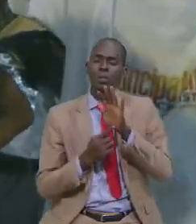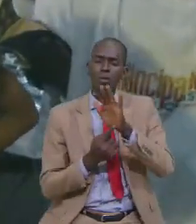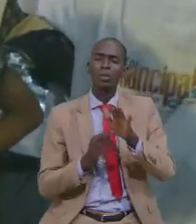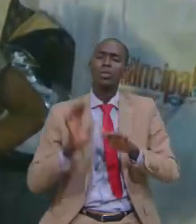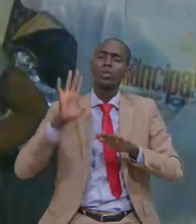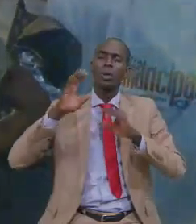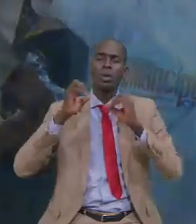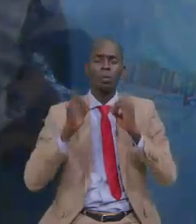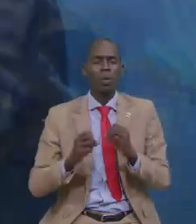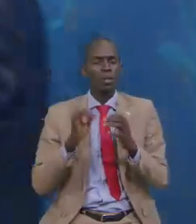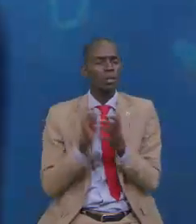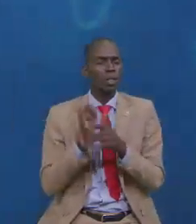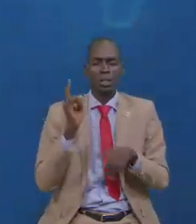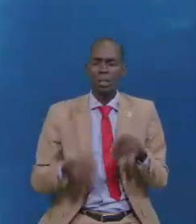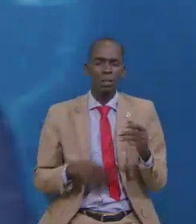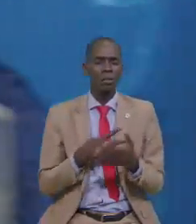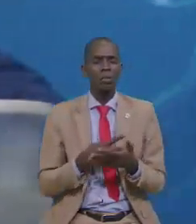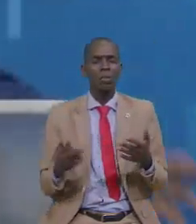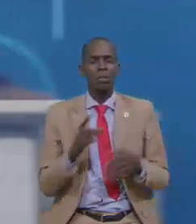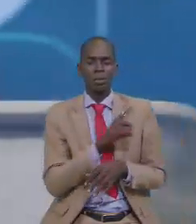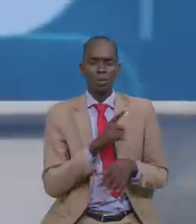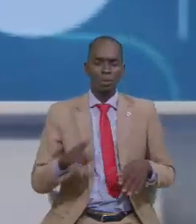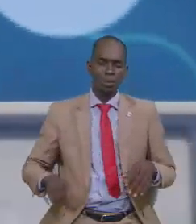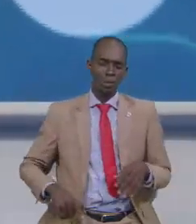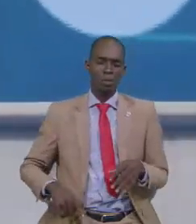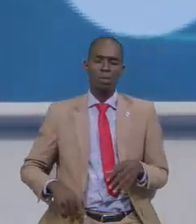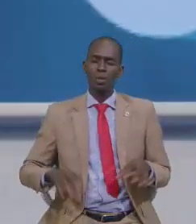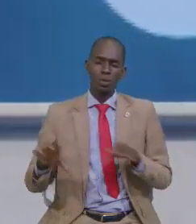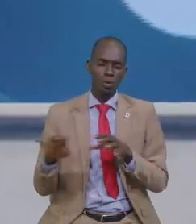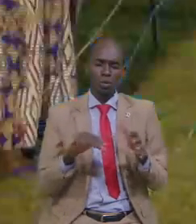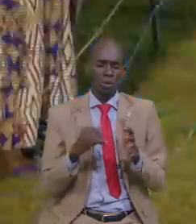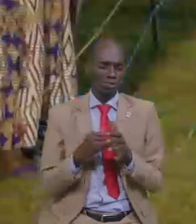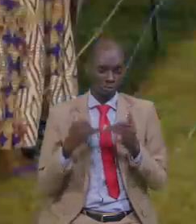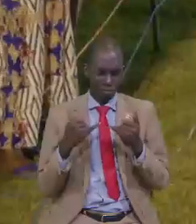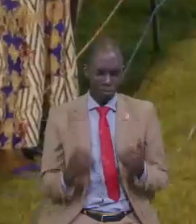that cannot fail. Lord, effect it right now.